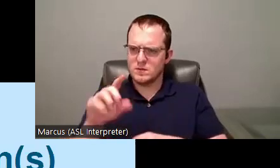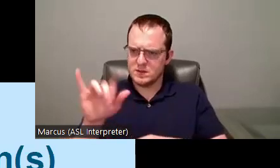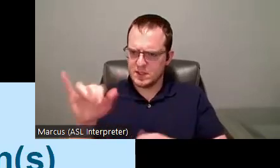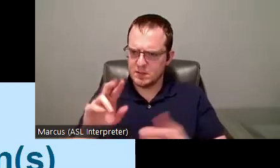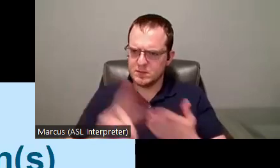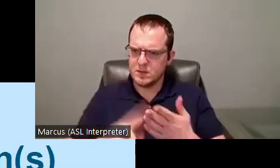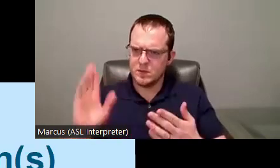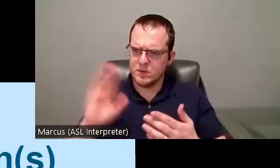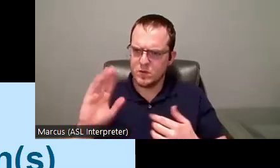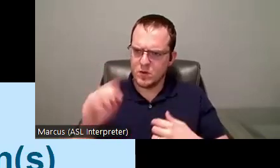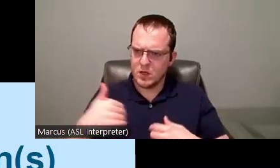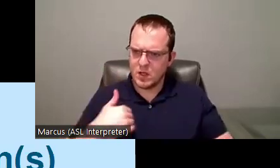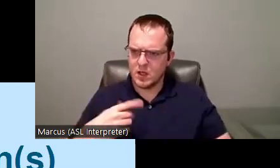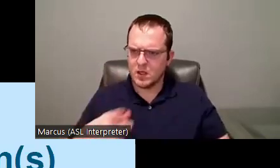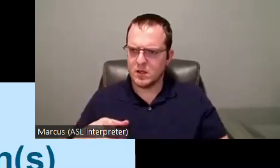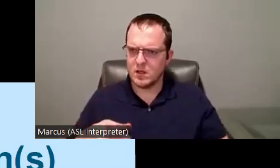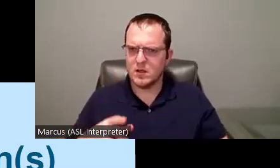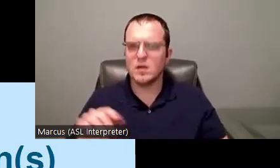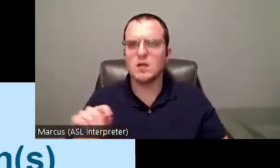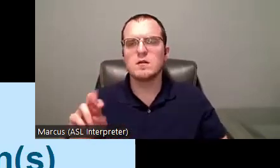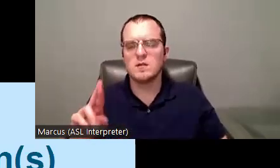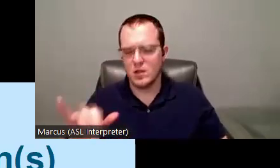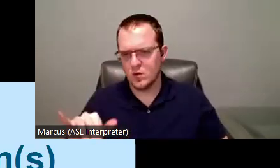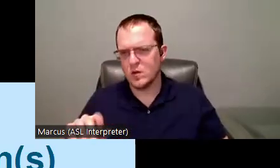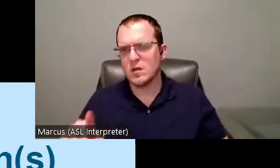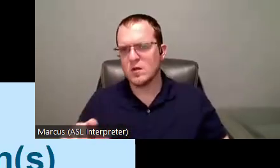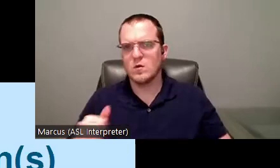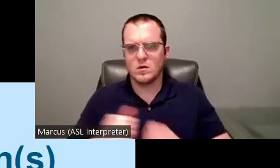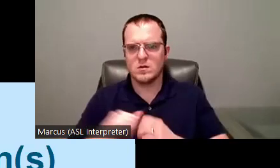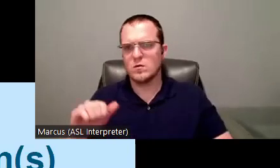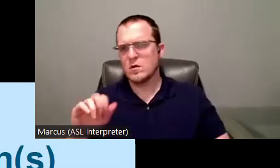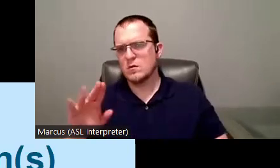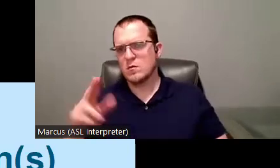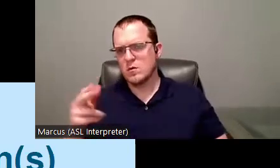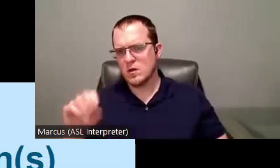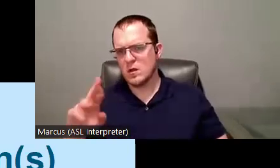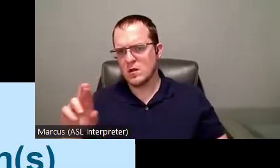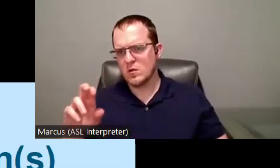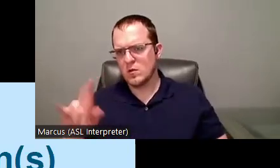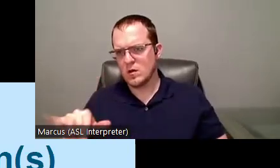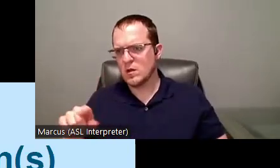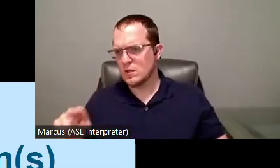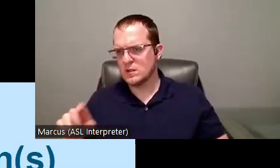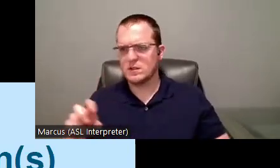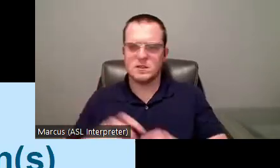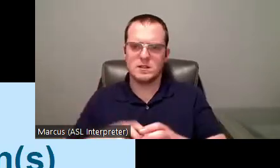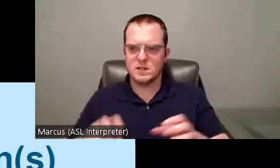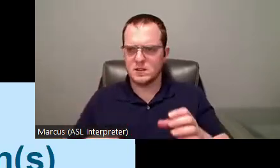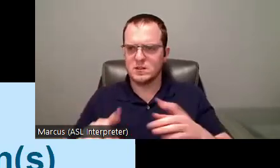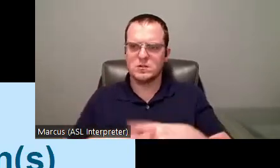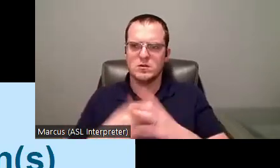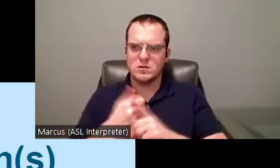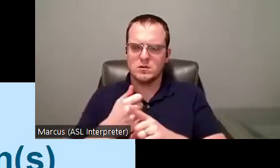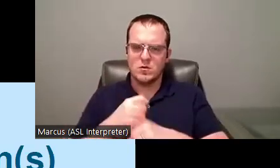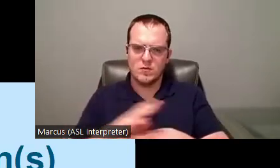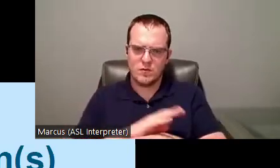previously? Terry was with Buchanan, Ingersoll, and Rooney. He's since started his own firm with